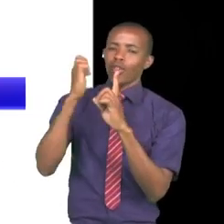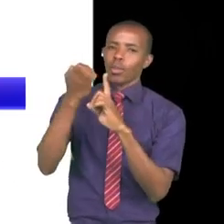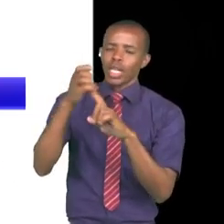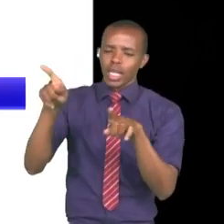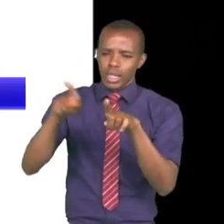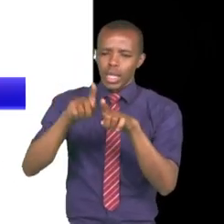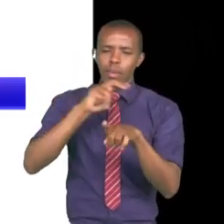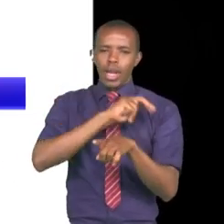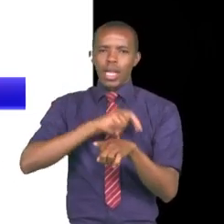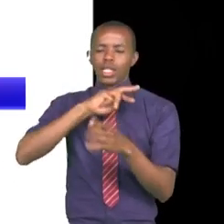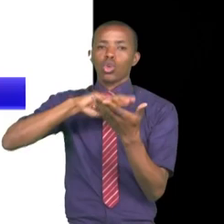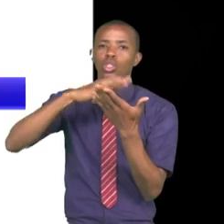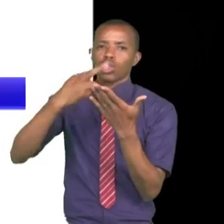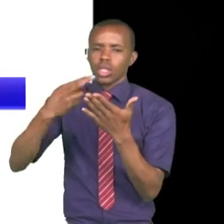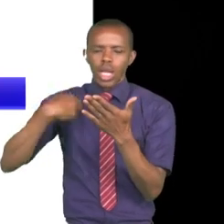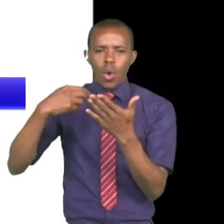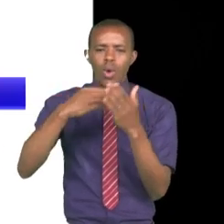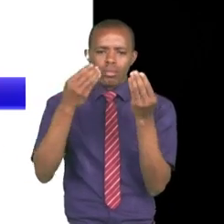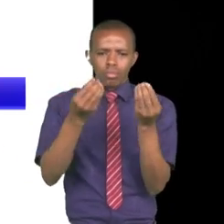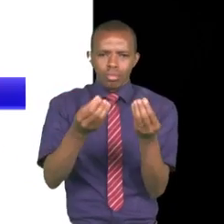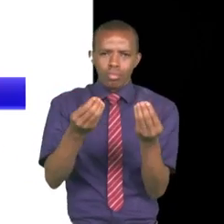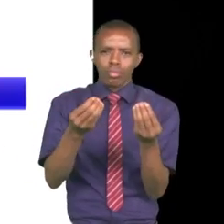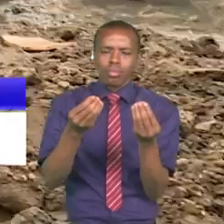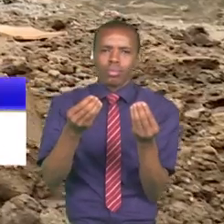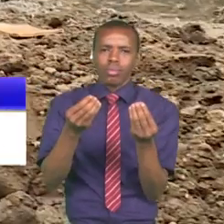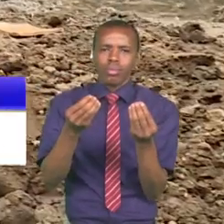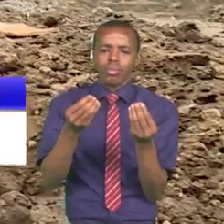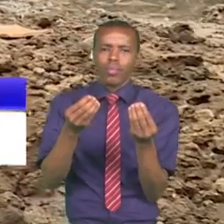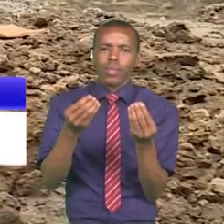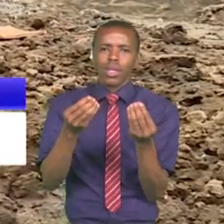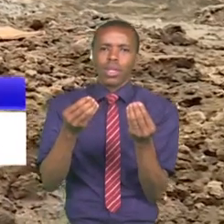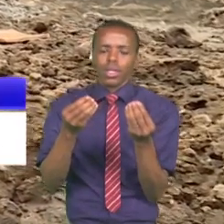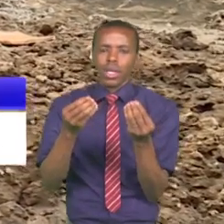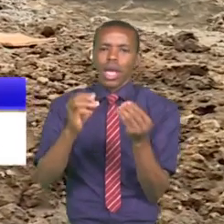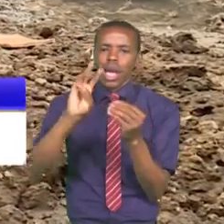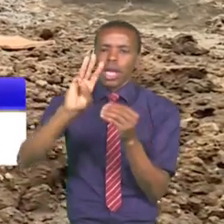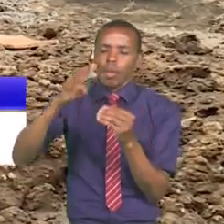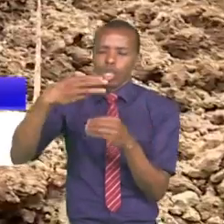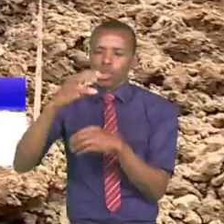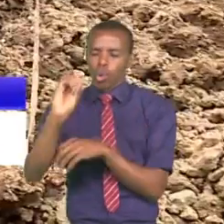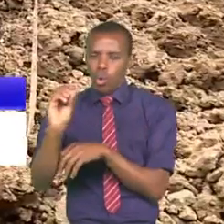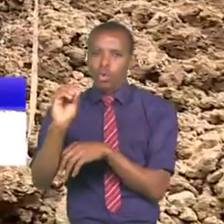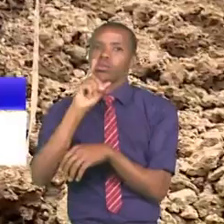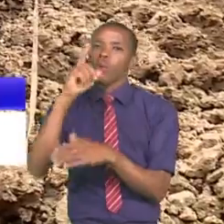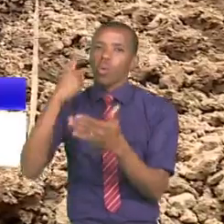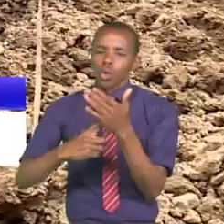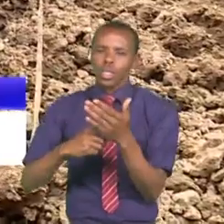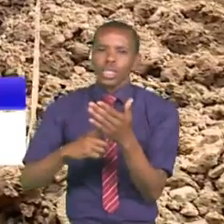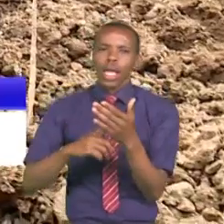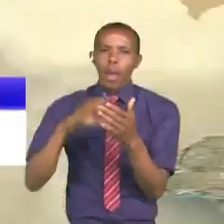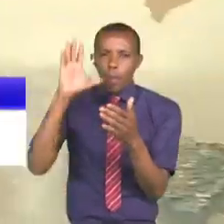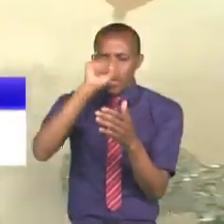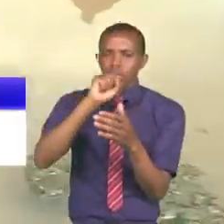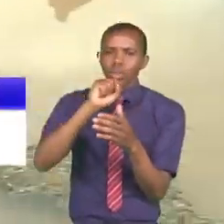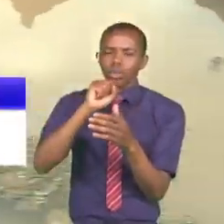Natural Resources. We were simply taken in circles. The World Health Organization, WHO, says the lack of